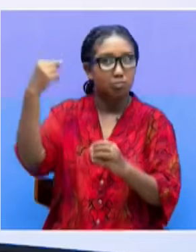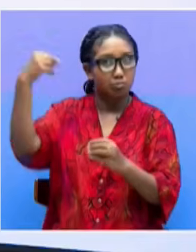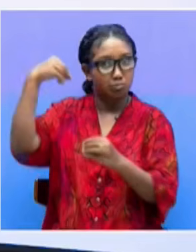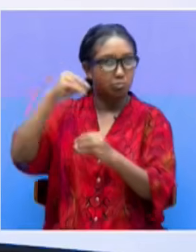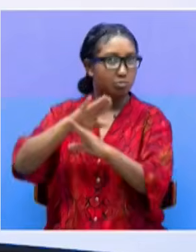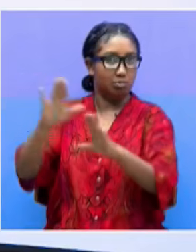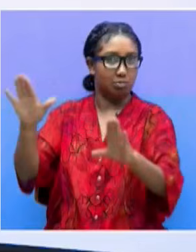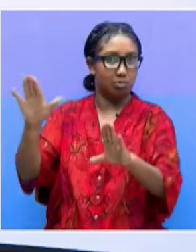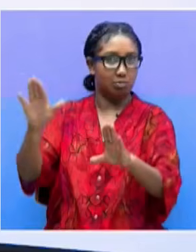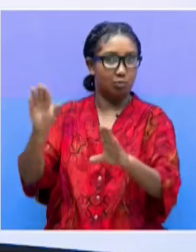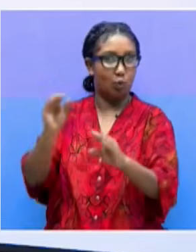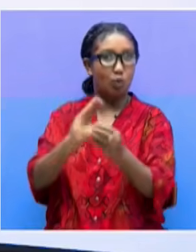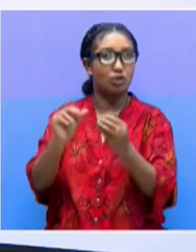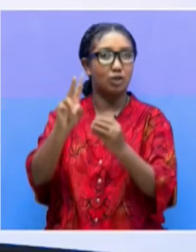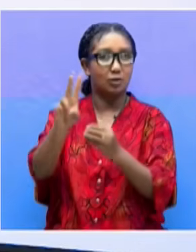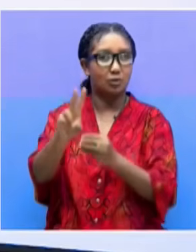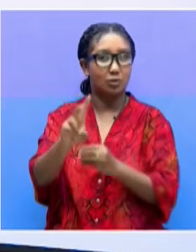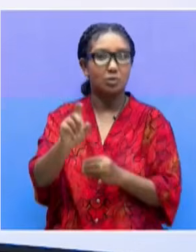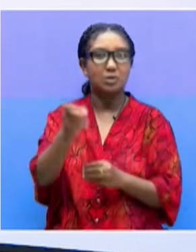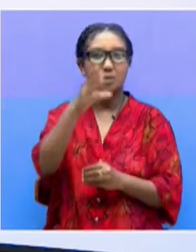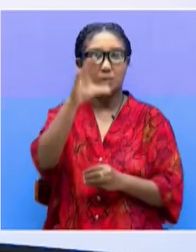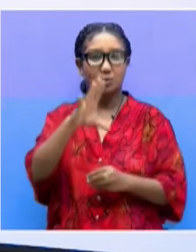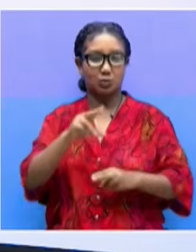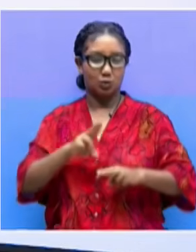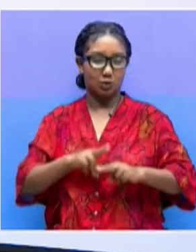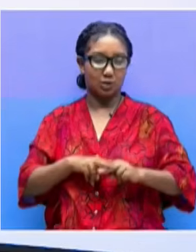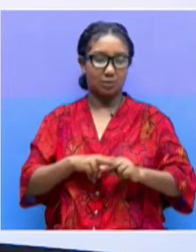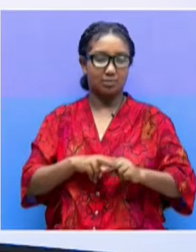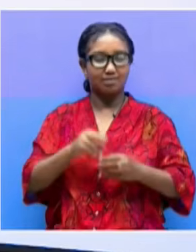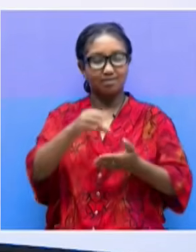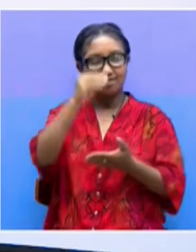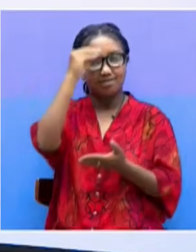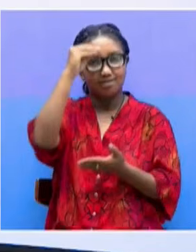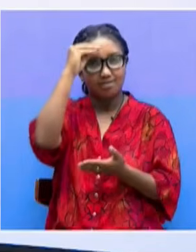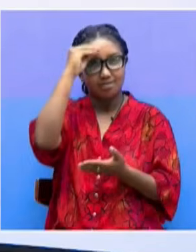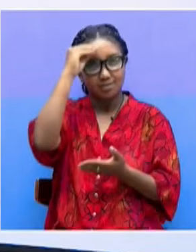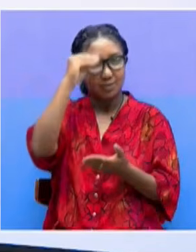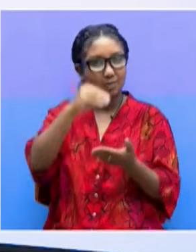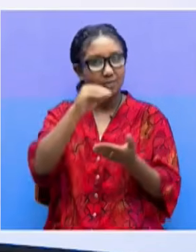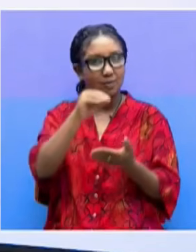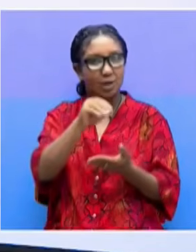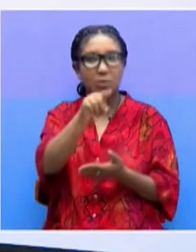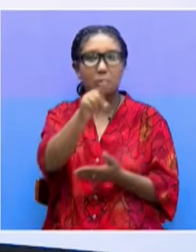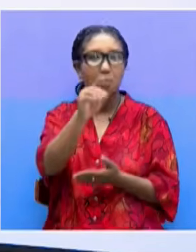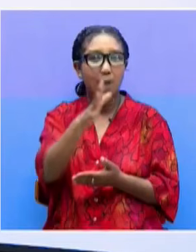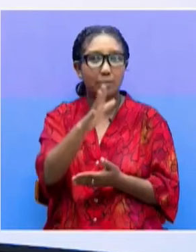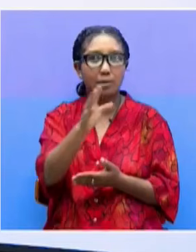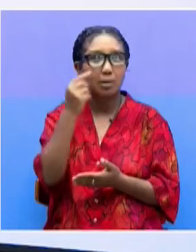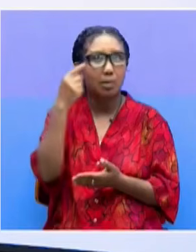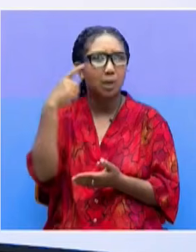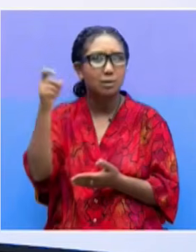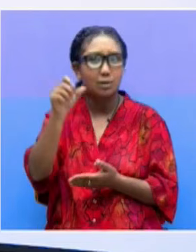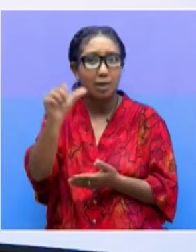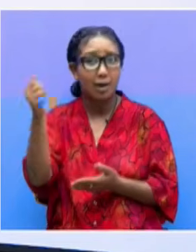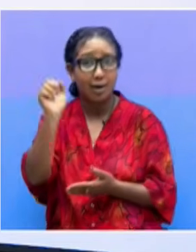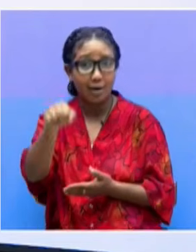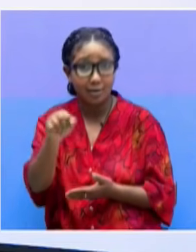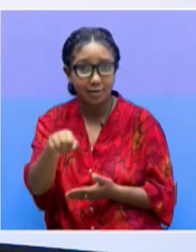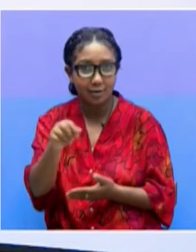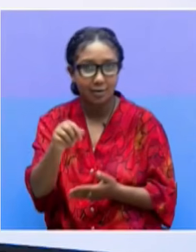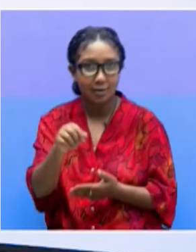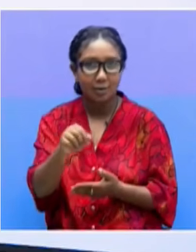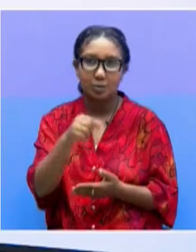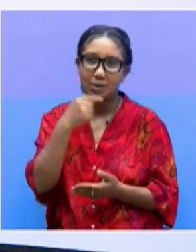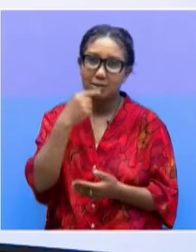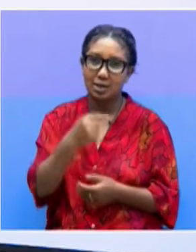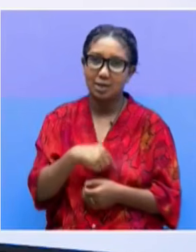condition. Someone of you sitting there learning or taking my lesson, you might imagine something. You might